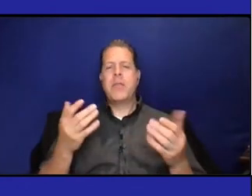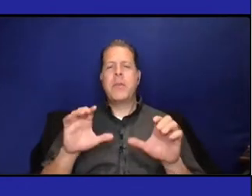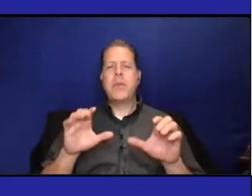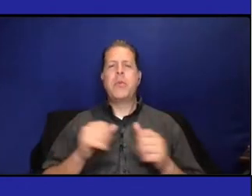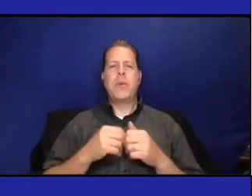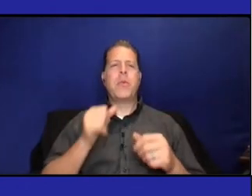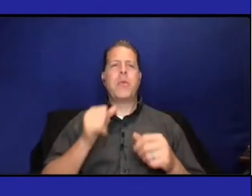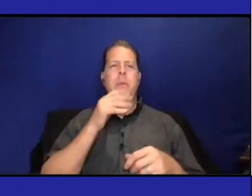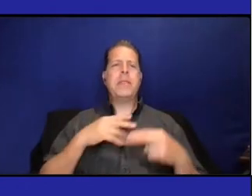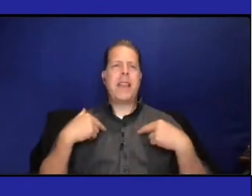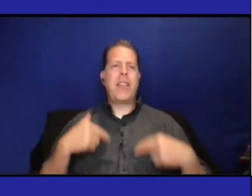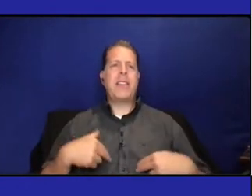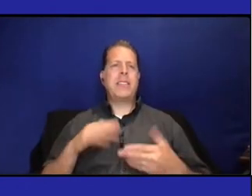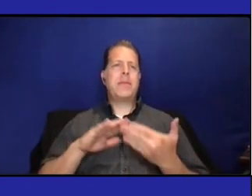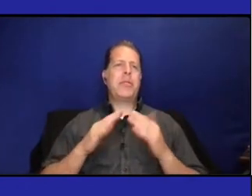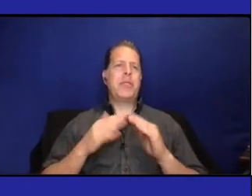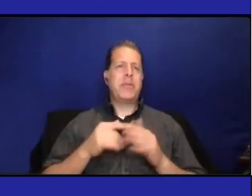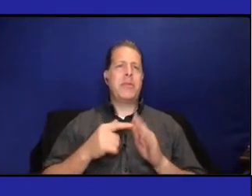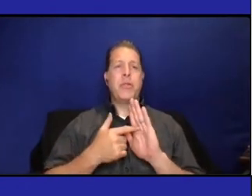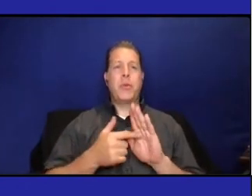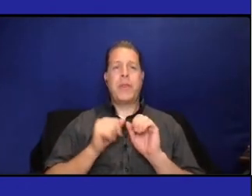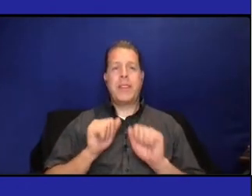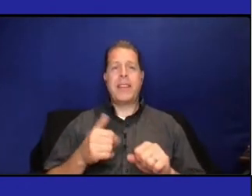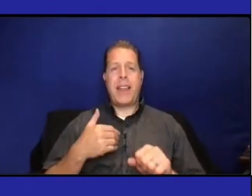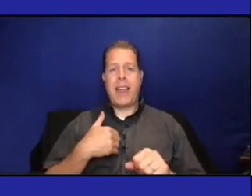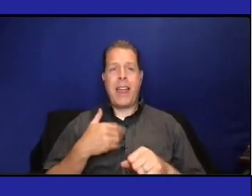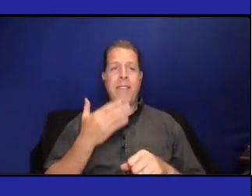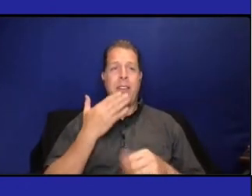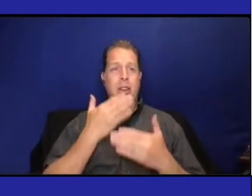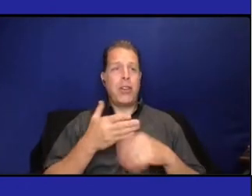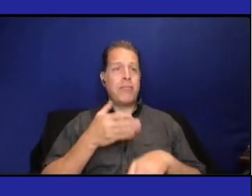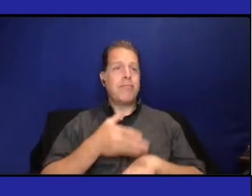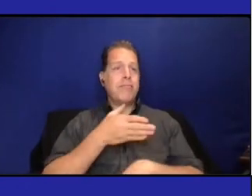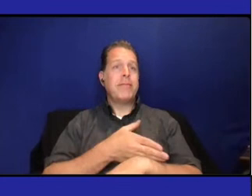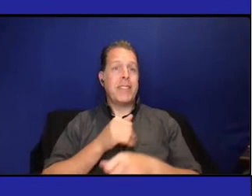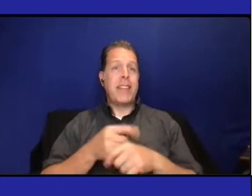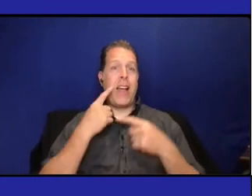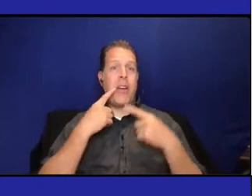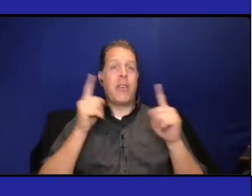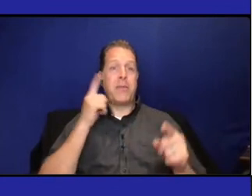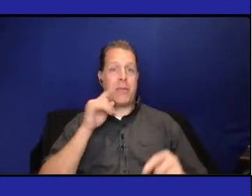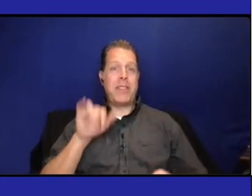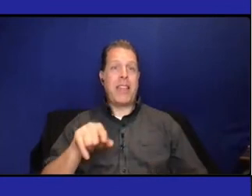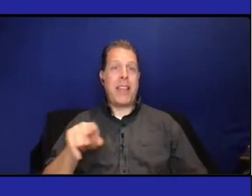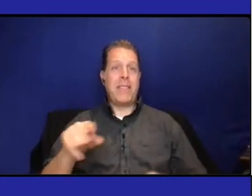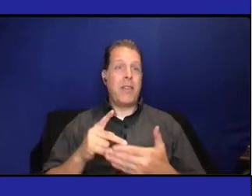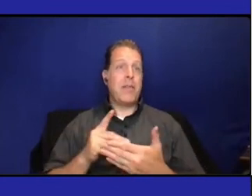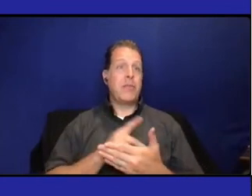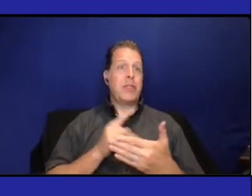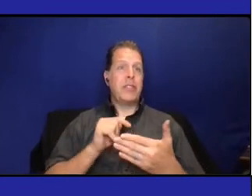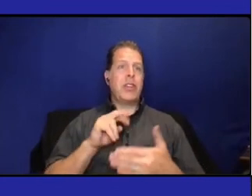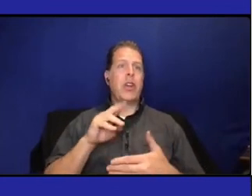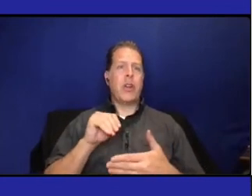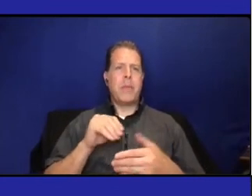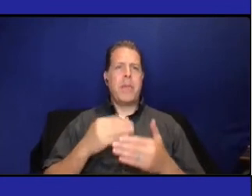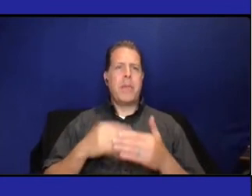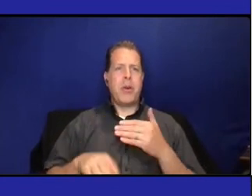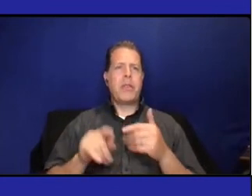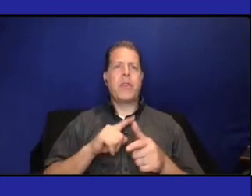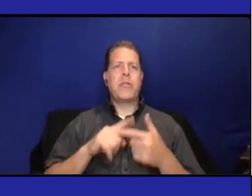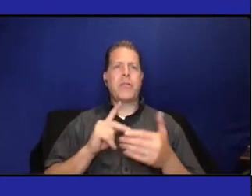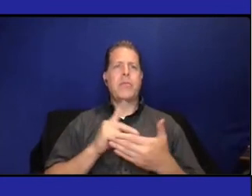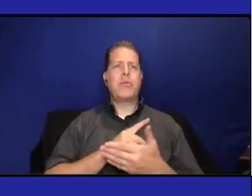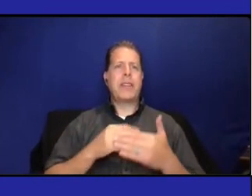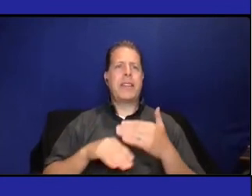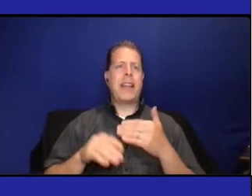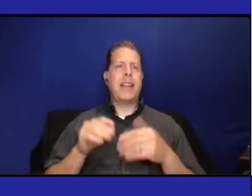community is showing that we can have improved and good outcomes for this community with respect to preterm births and prenatal care. So this is working well, and we are